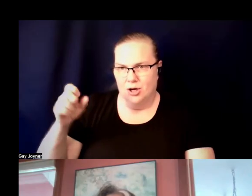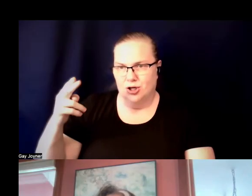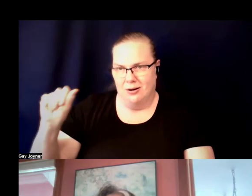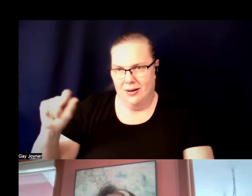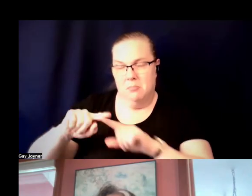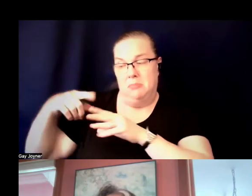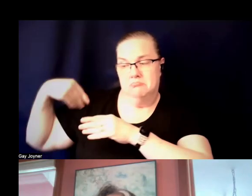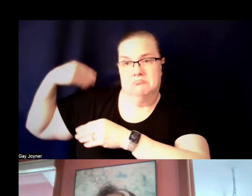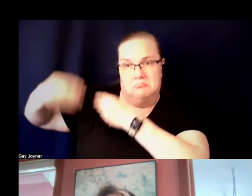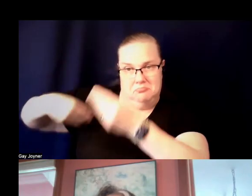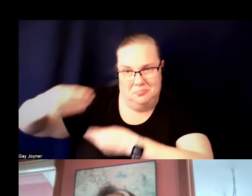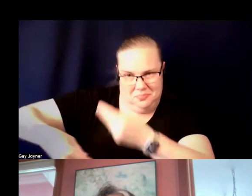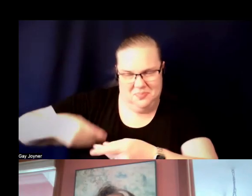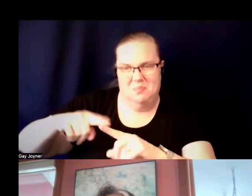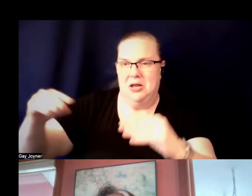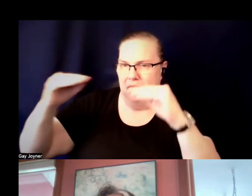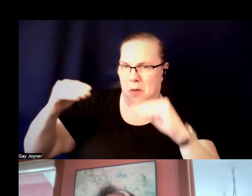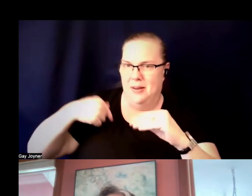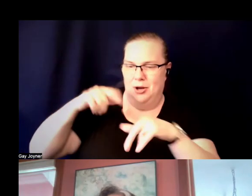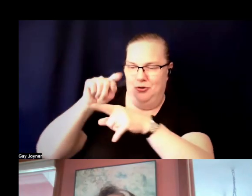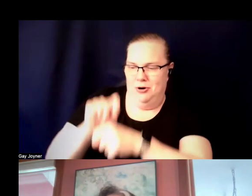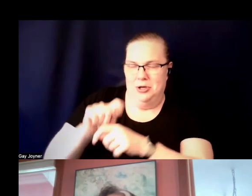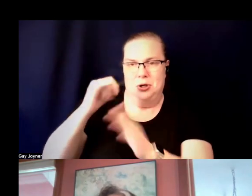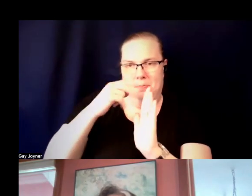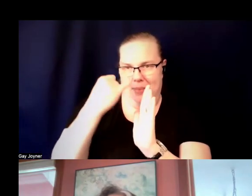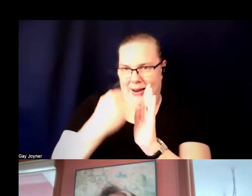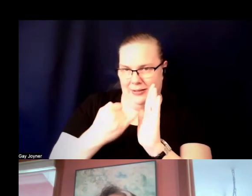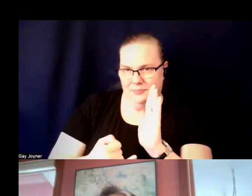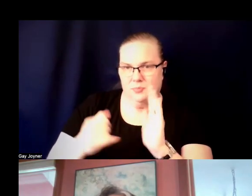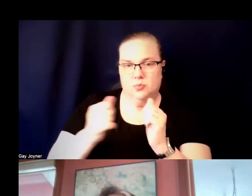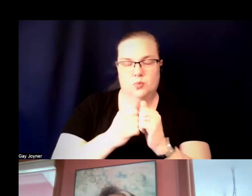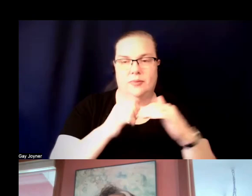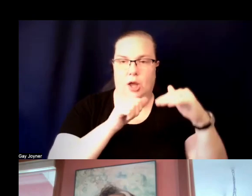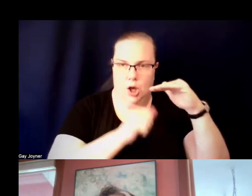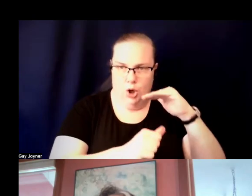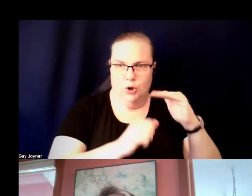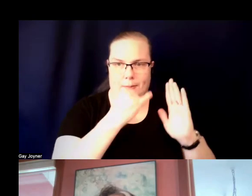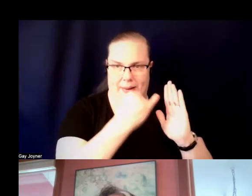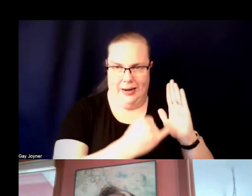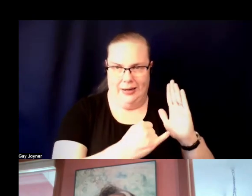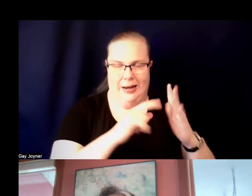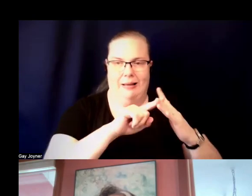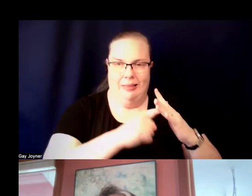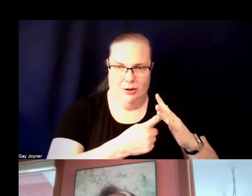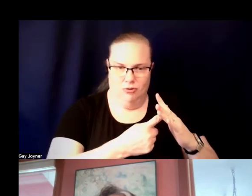me at that point a very traditional painting, starting with an underpainting, usually in like